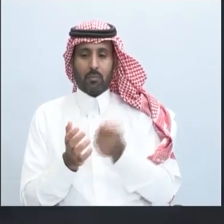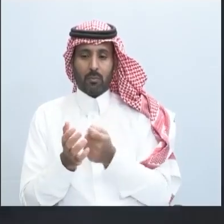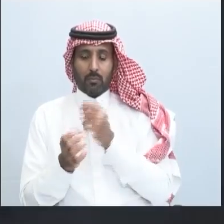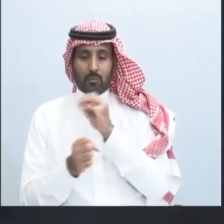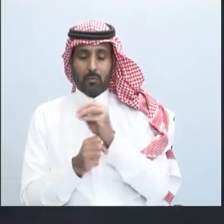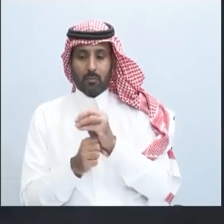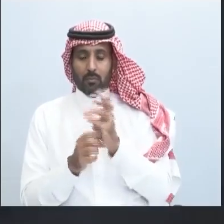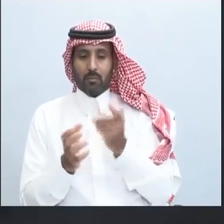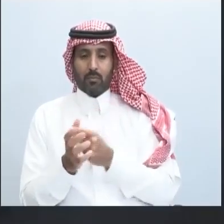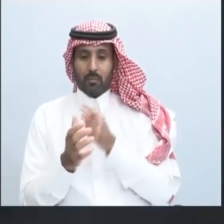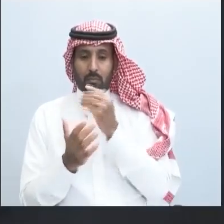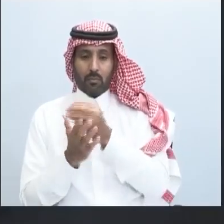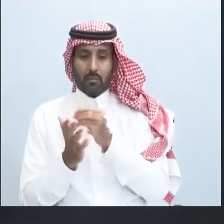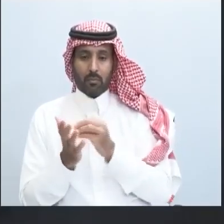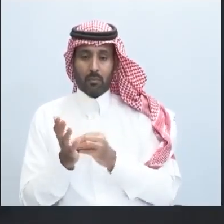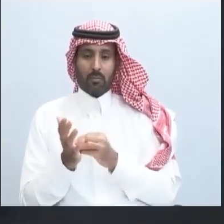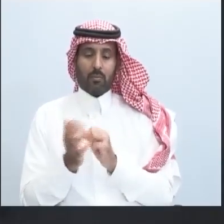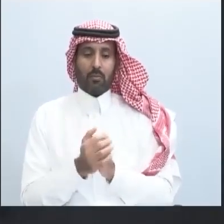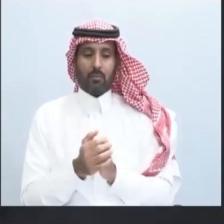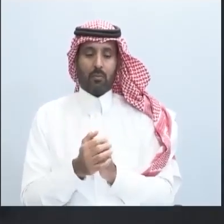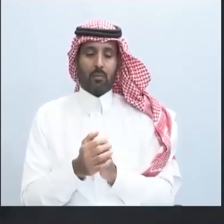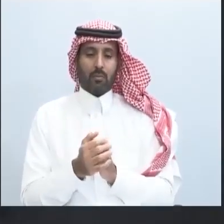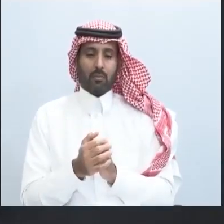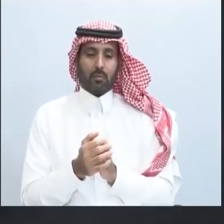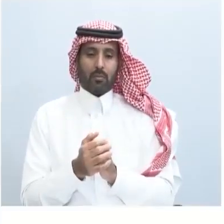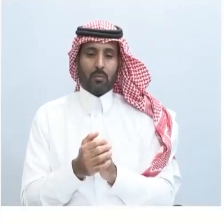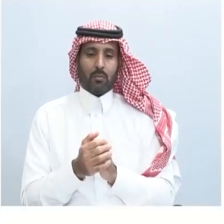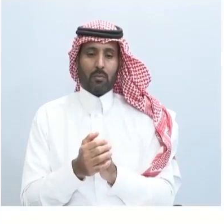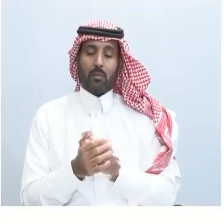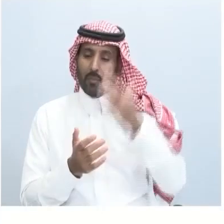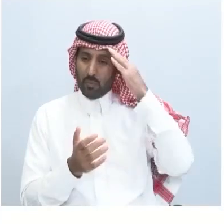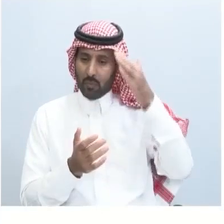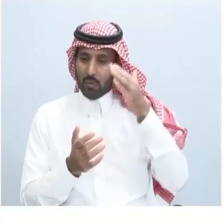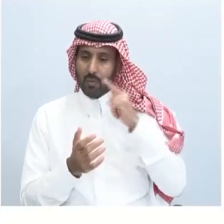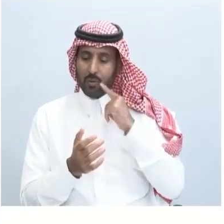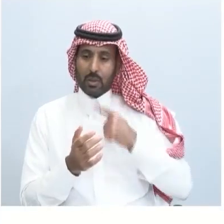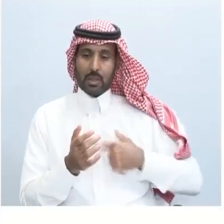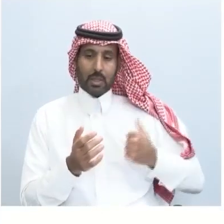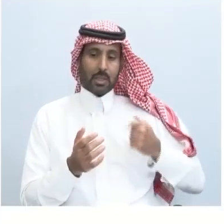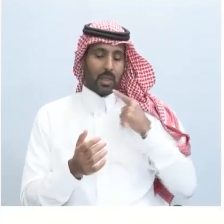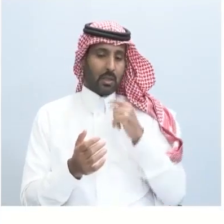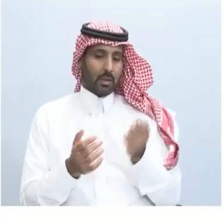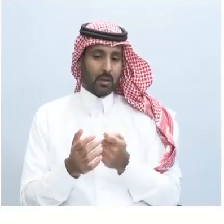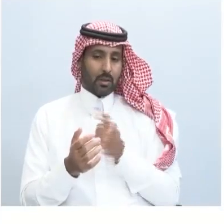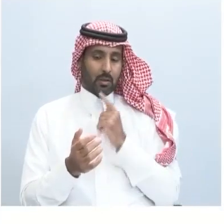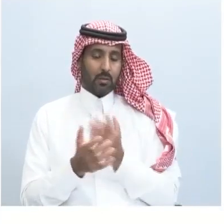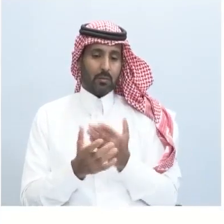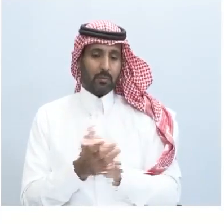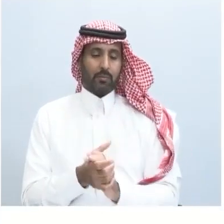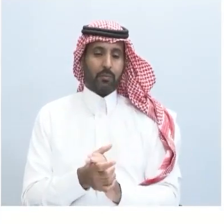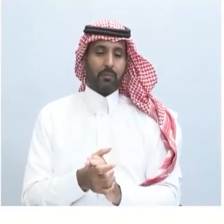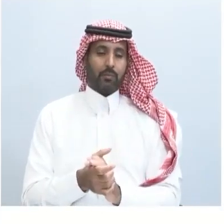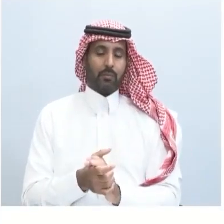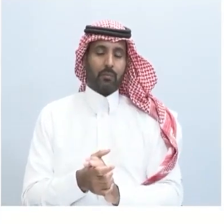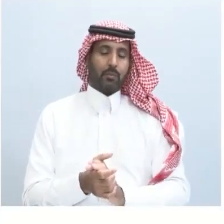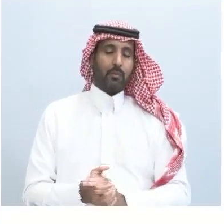your friend giving him some instructions or some news. Greet and sign off the email in an informal